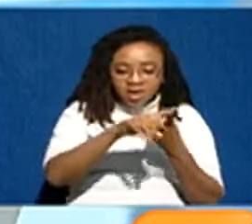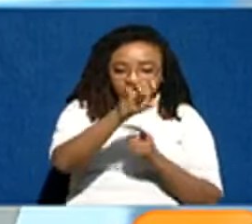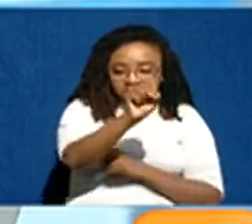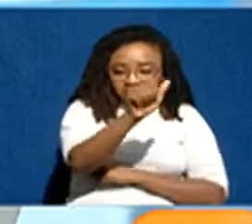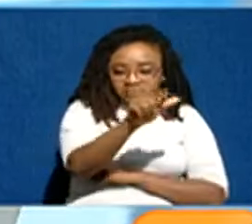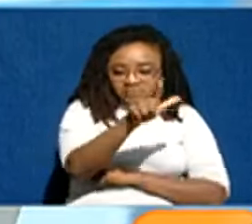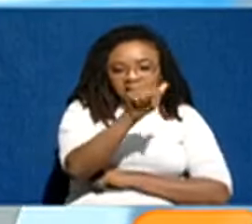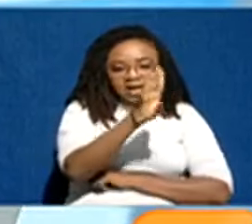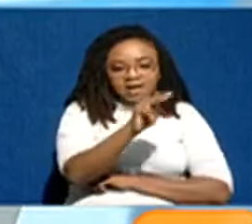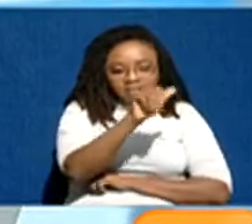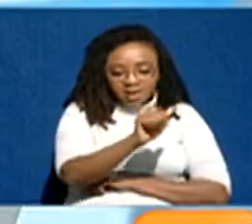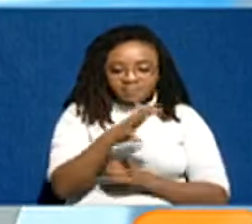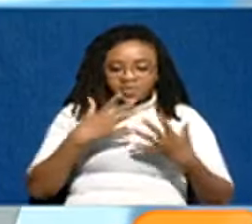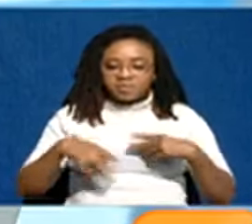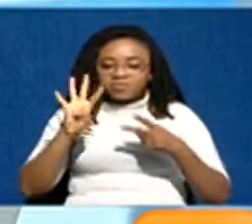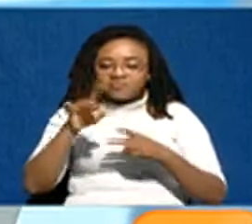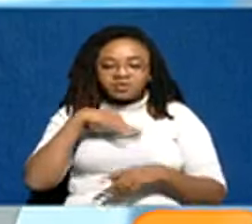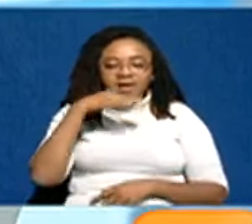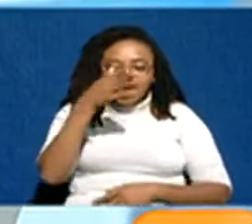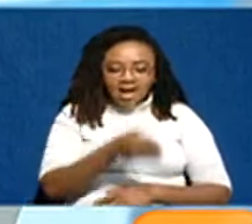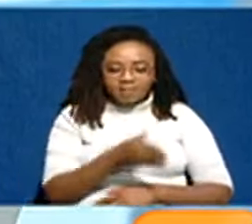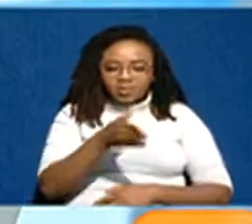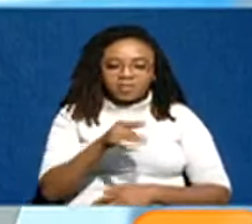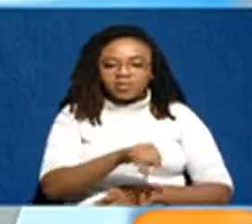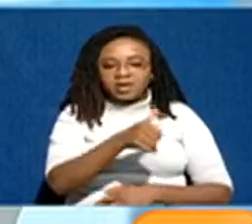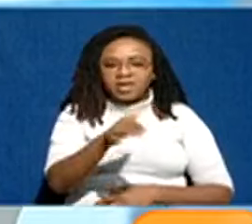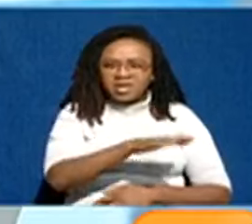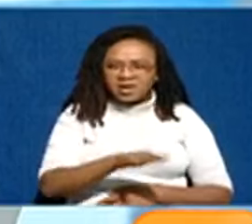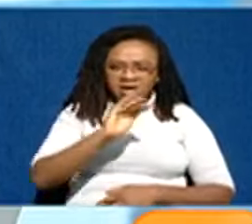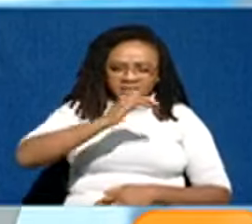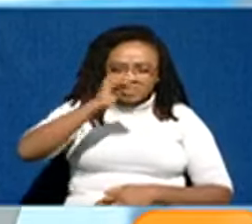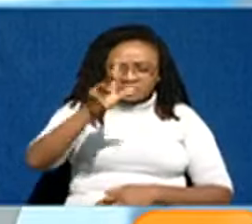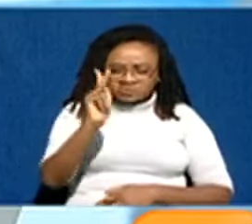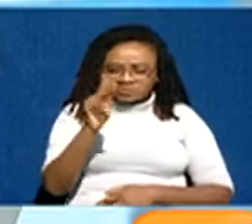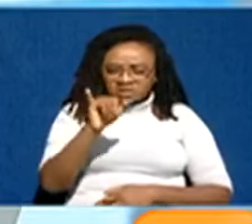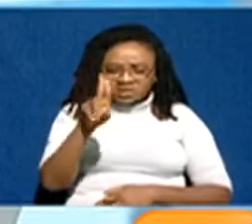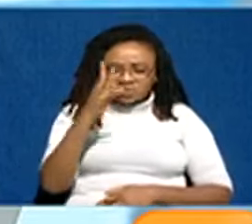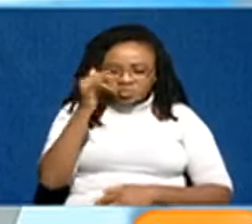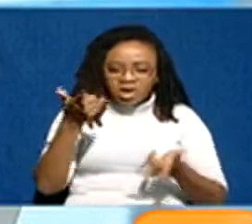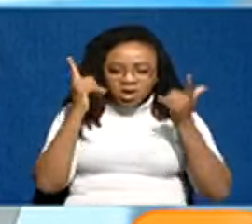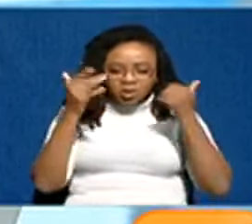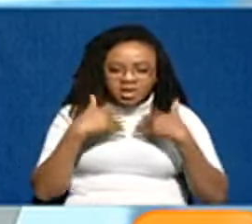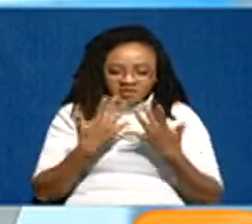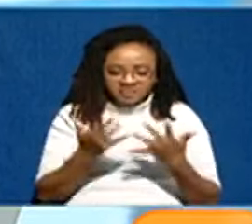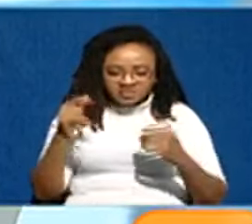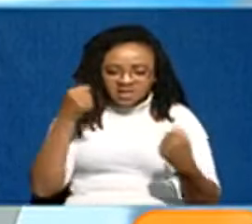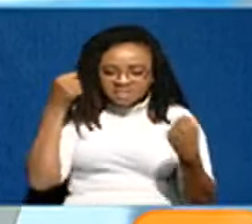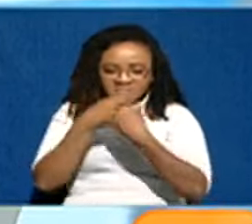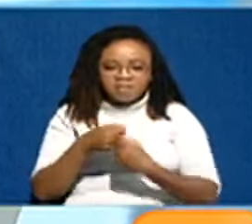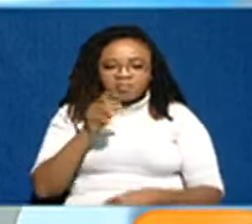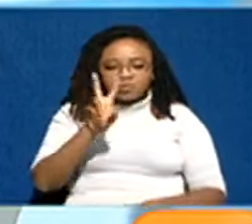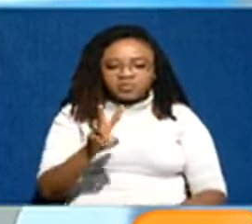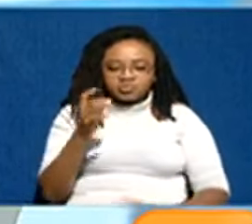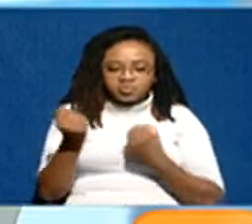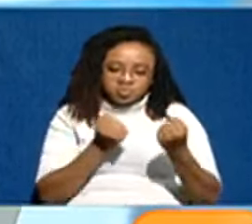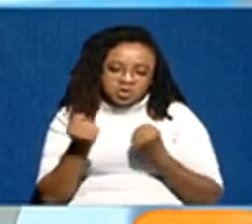Nairobi-Mombasa Highway. Four people died on the spot at the Mlima Kiu area after lorry ferrying construction materials collided head-on with two